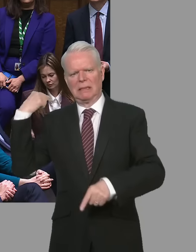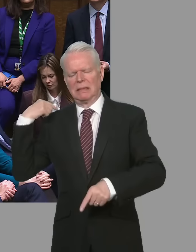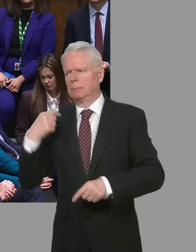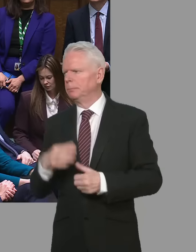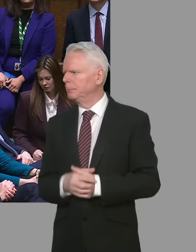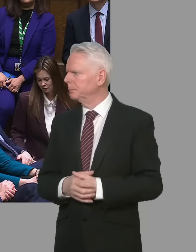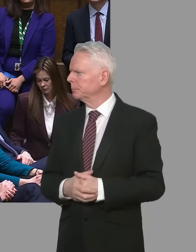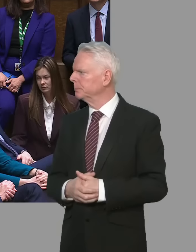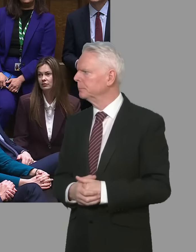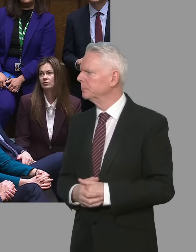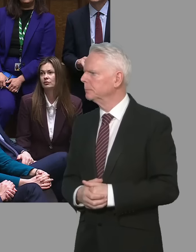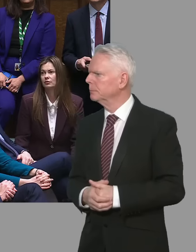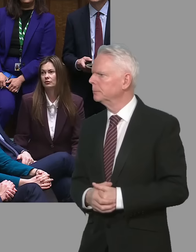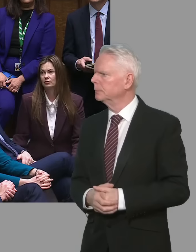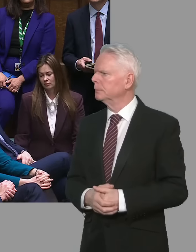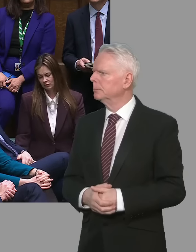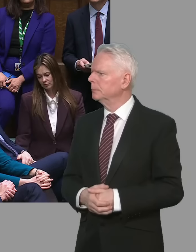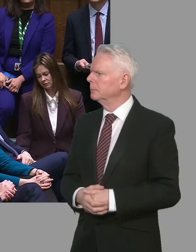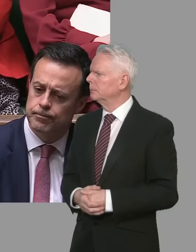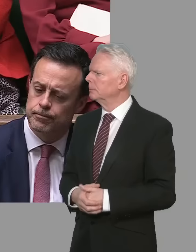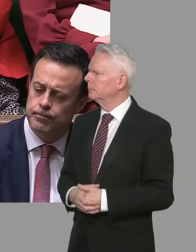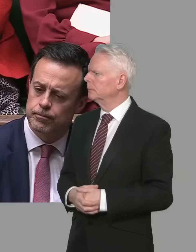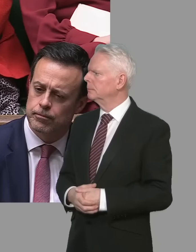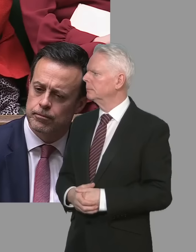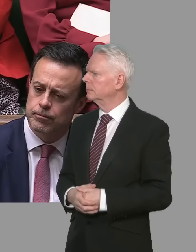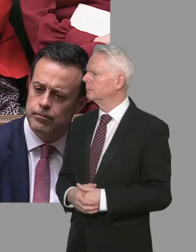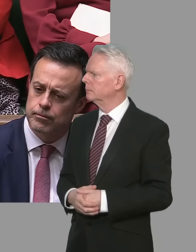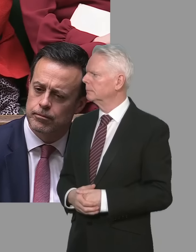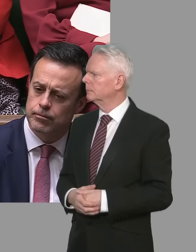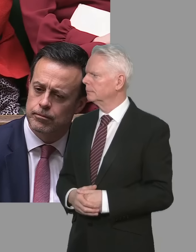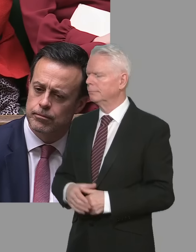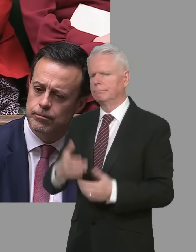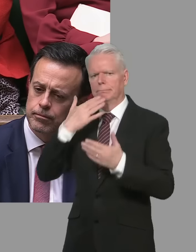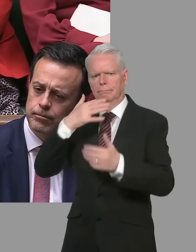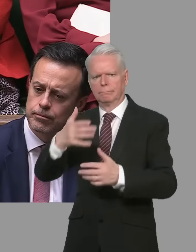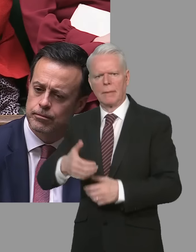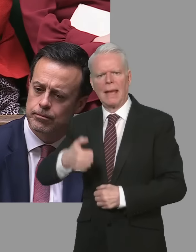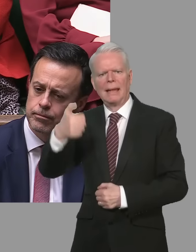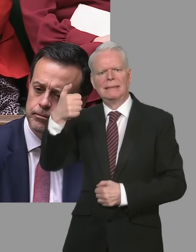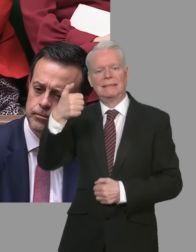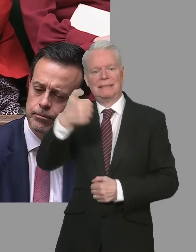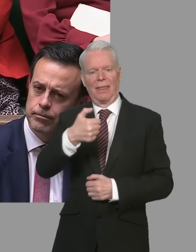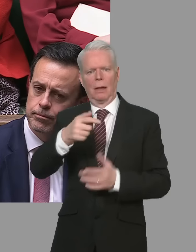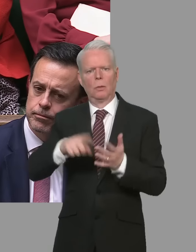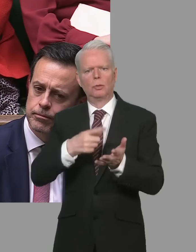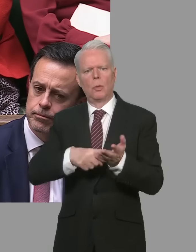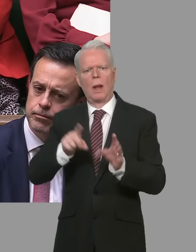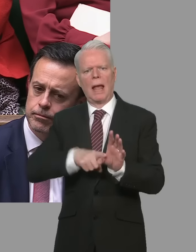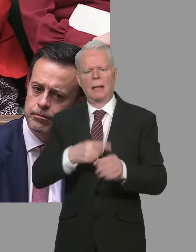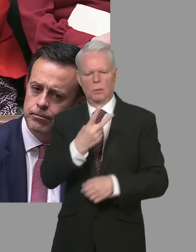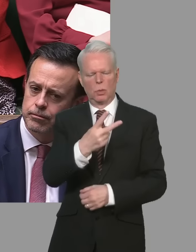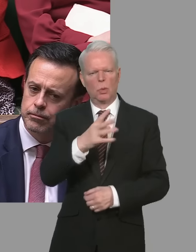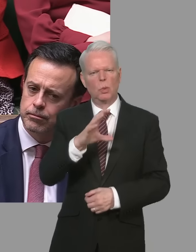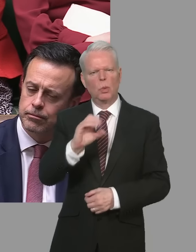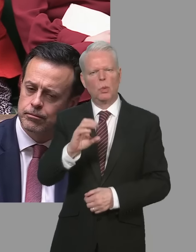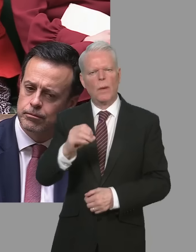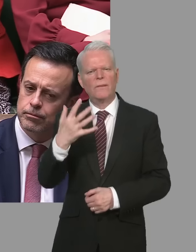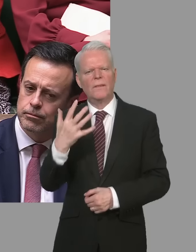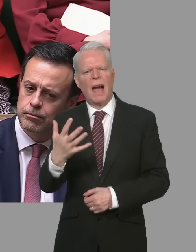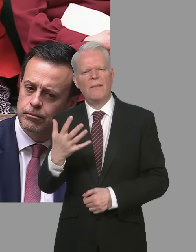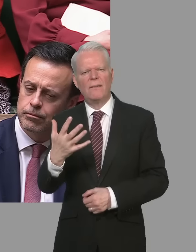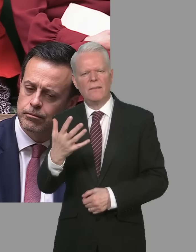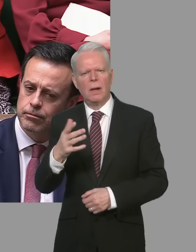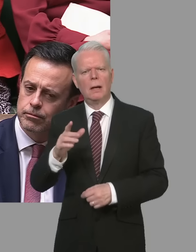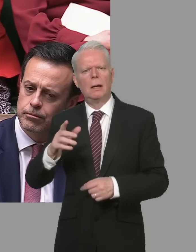Private Philip Hewitt, both from Tamworth, and Second Lieutenant Richard Shearer from Nuneaton, were tragically killed